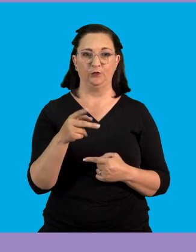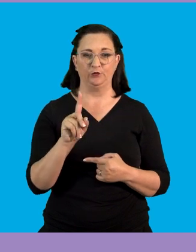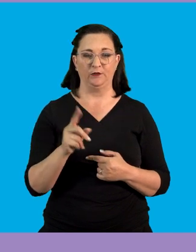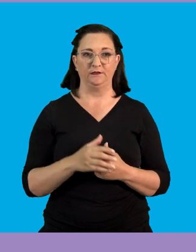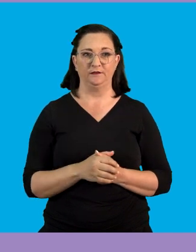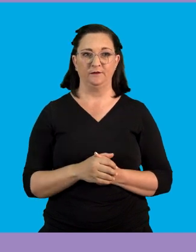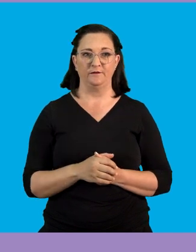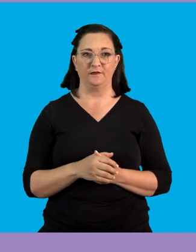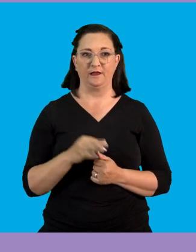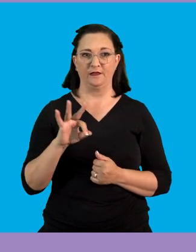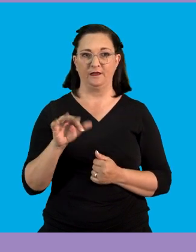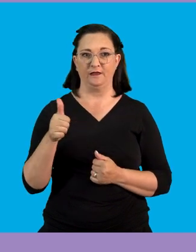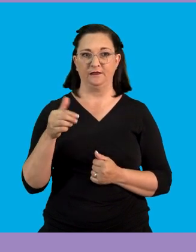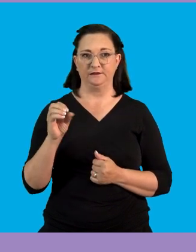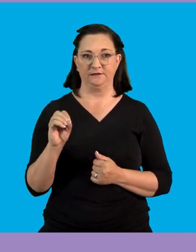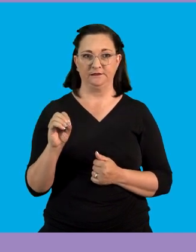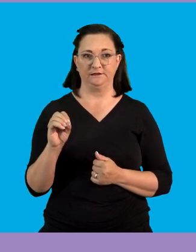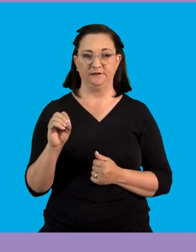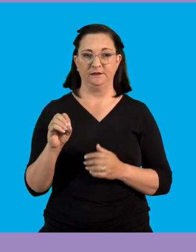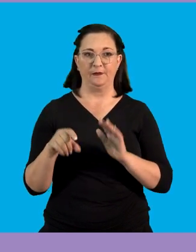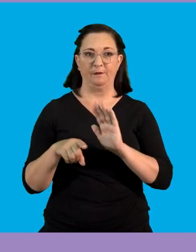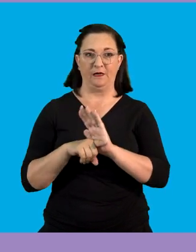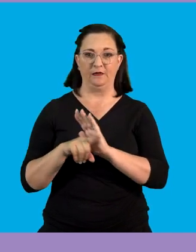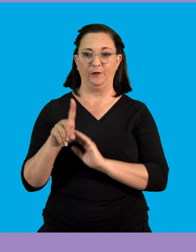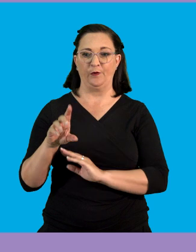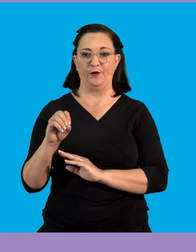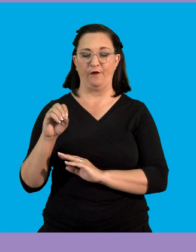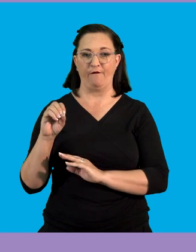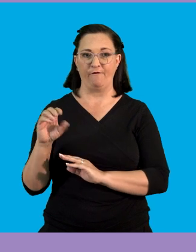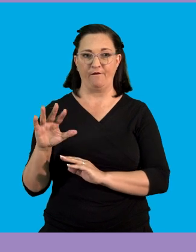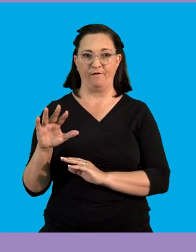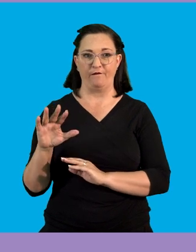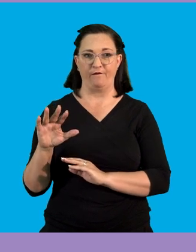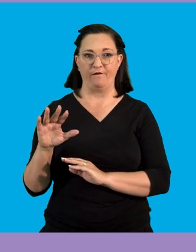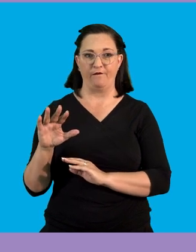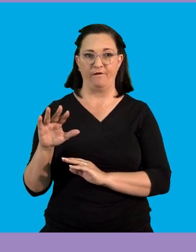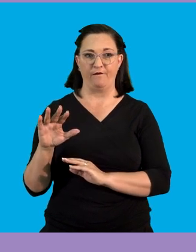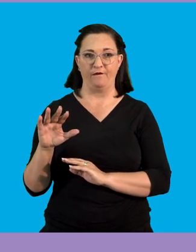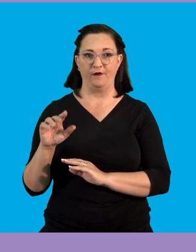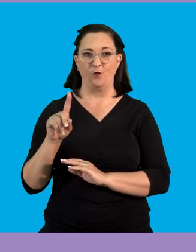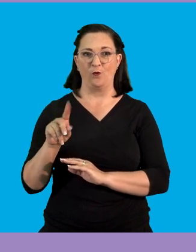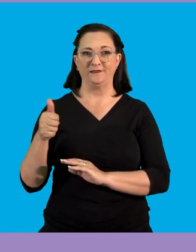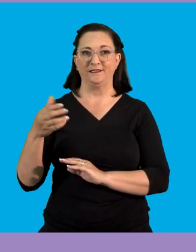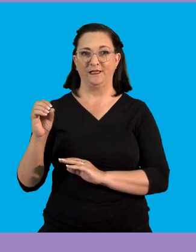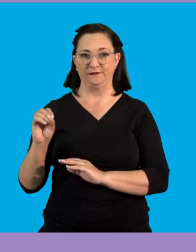they should be equals to 360 minus